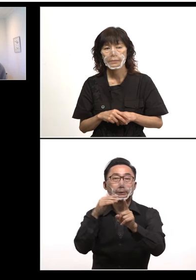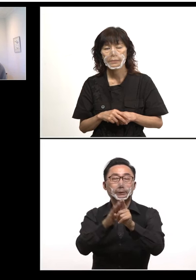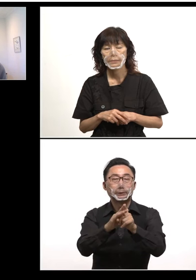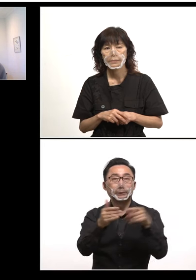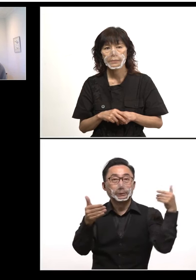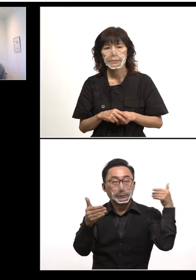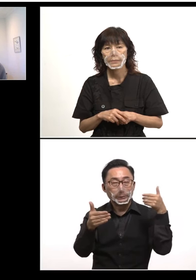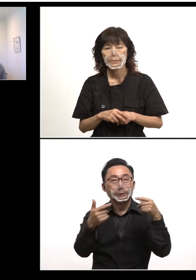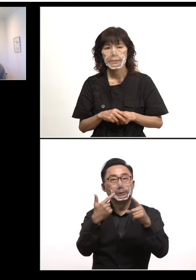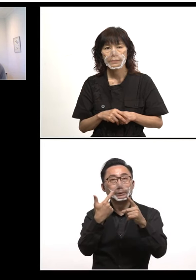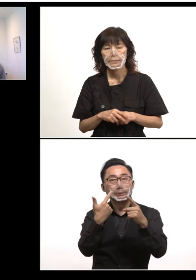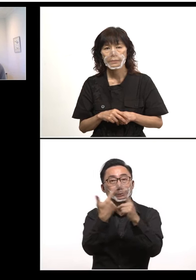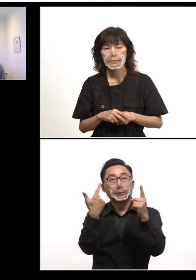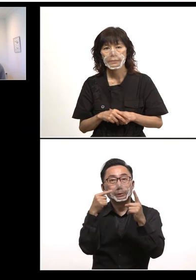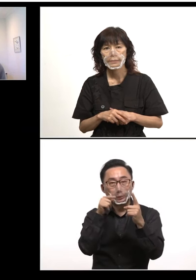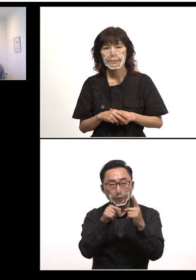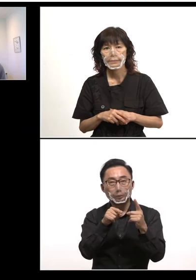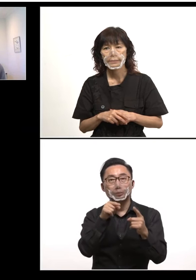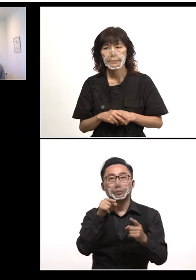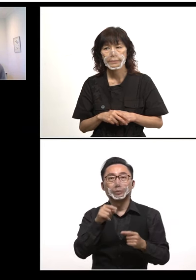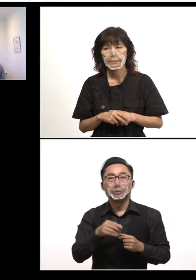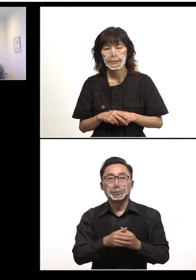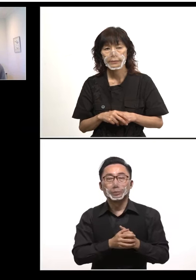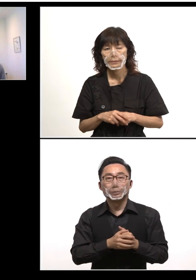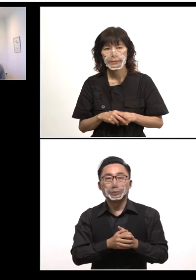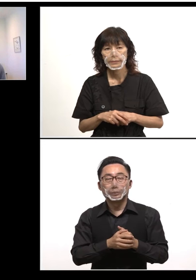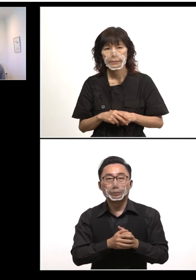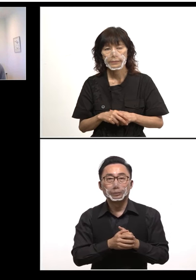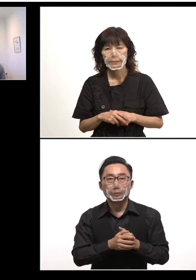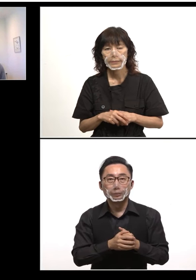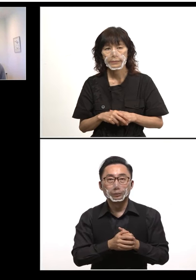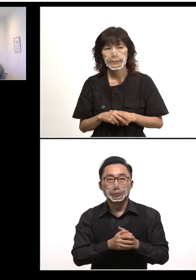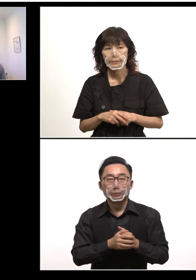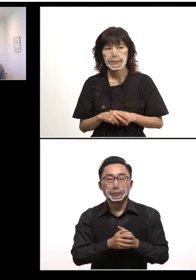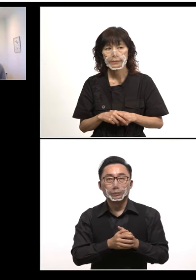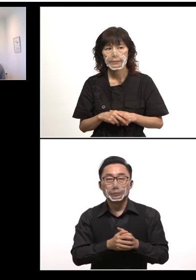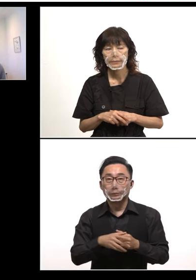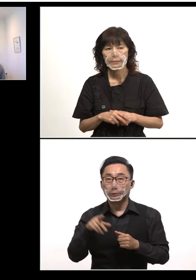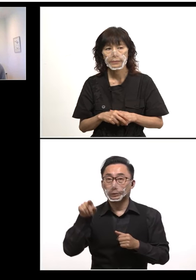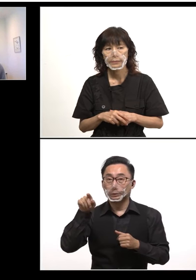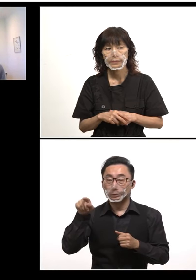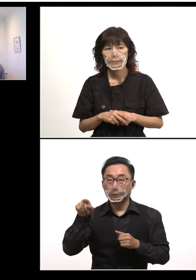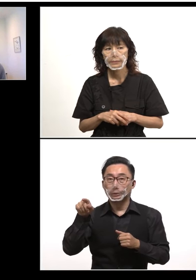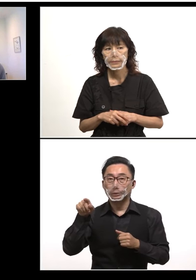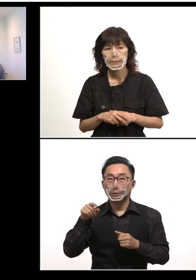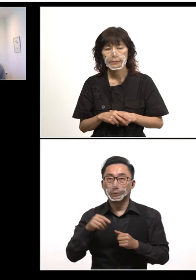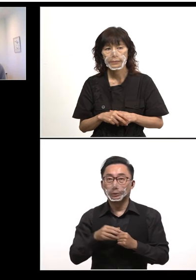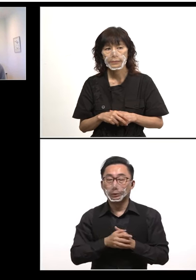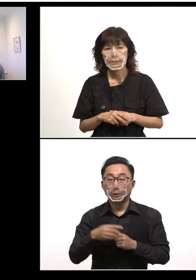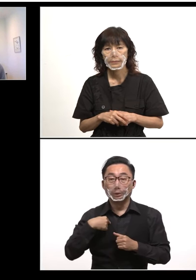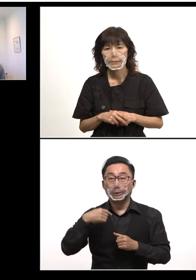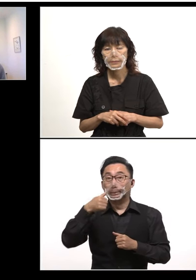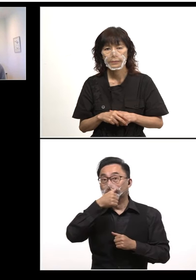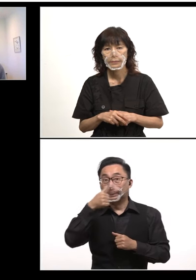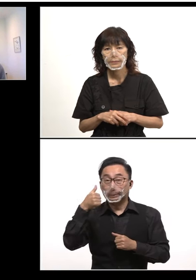for a sighted person to give a massage in Taiwan. And that had been a